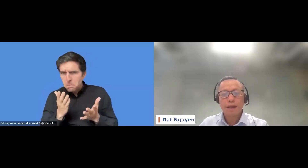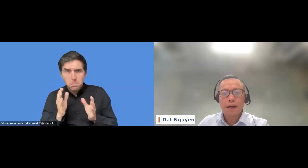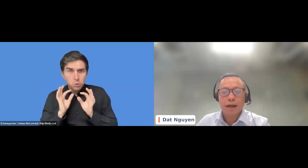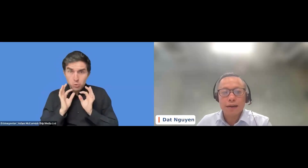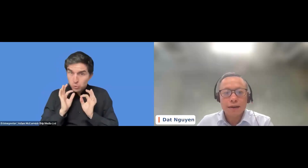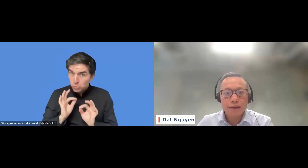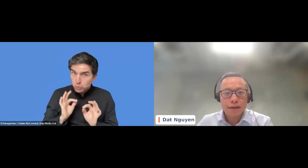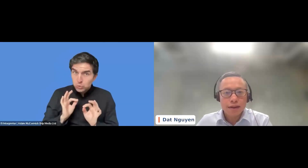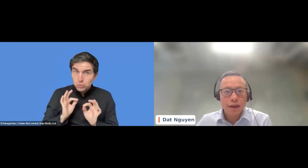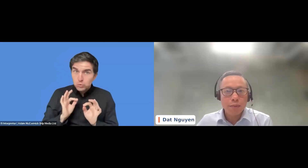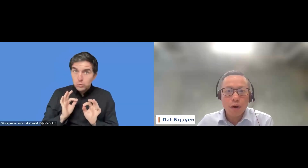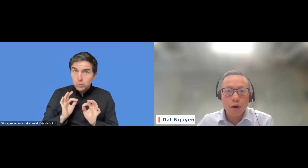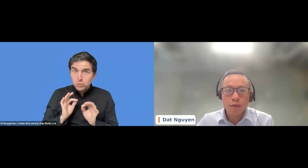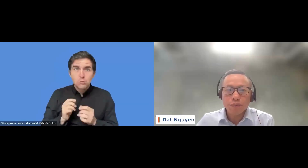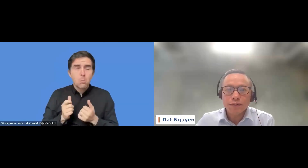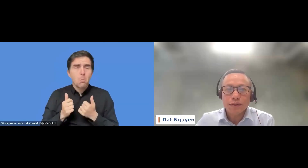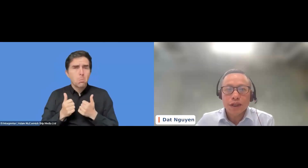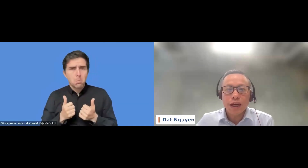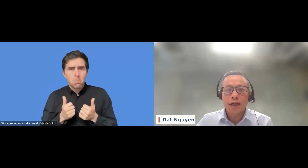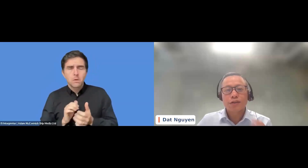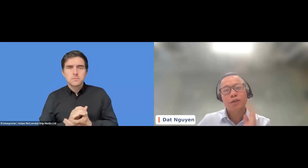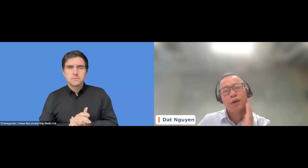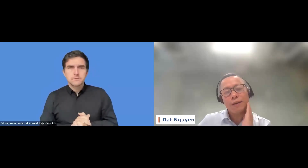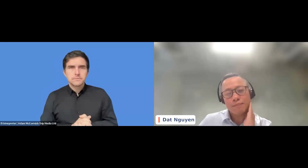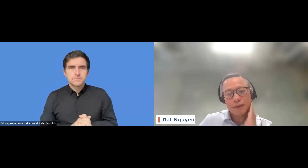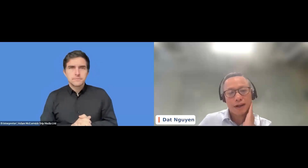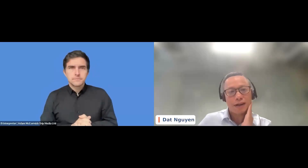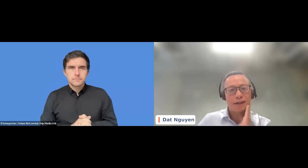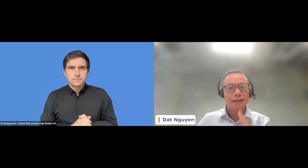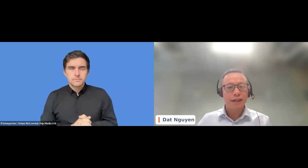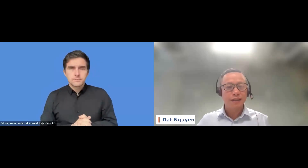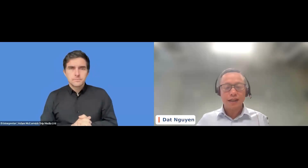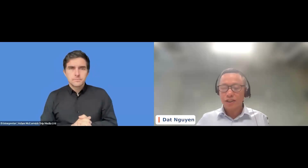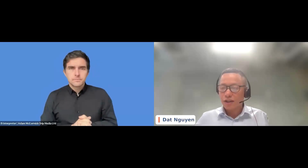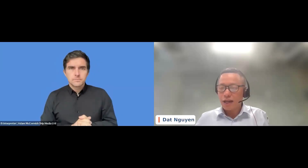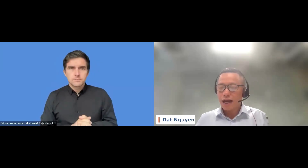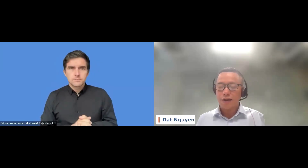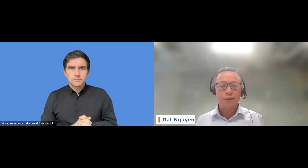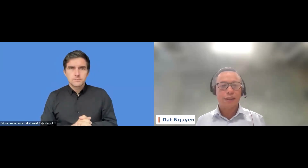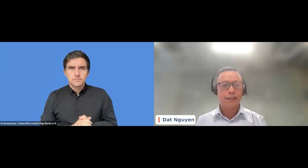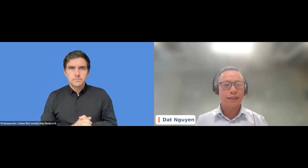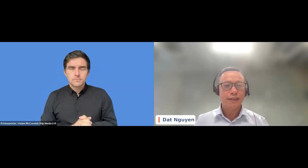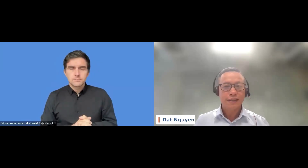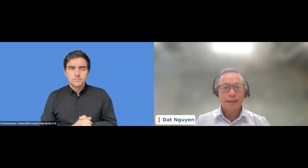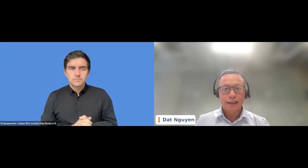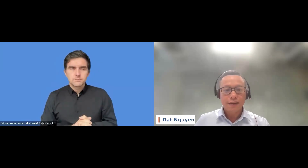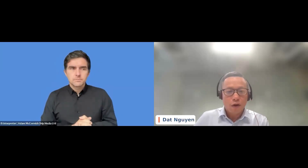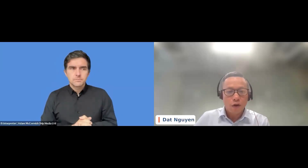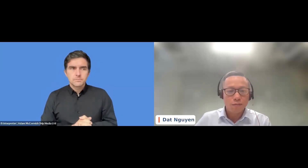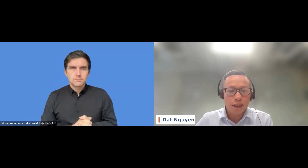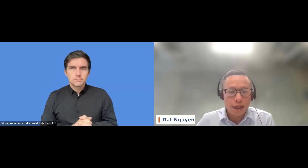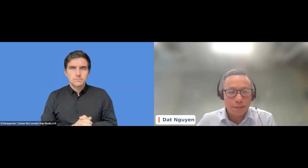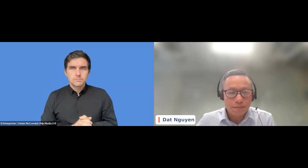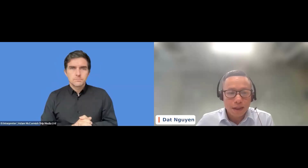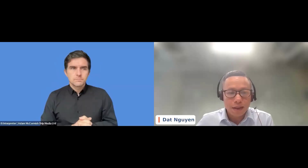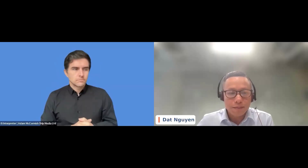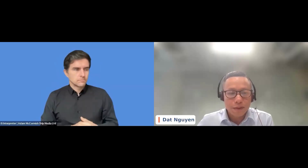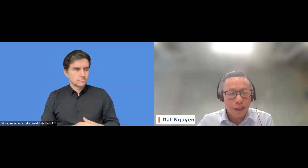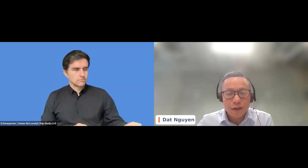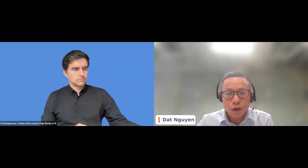Okay, Thebuho, do you have interaction on how the involvement